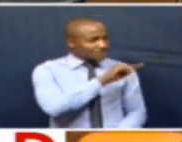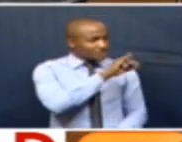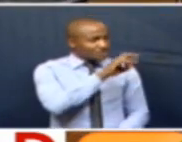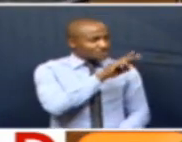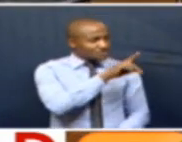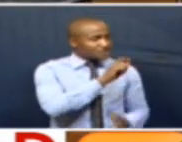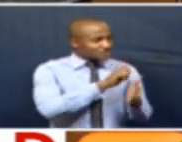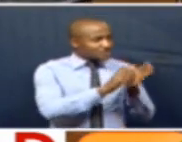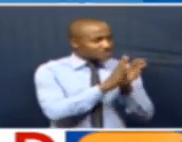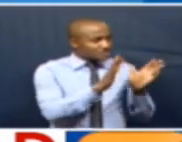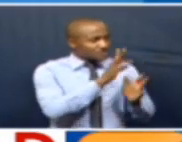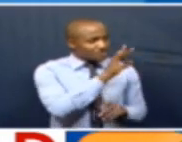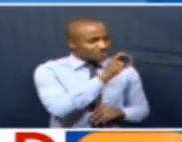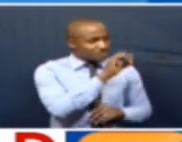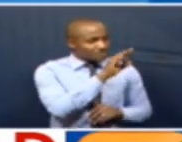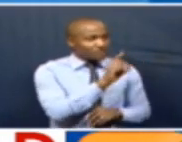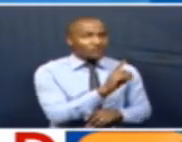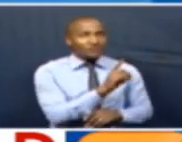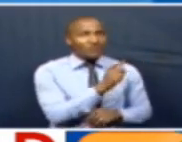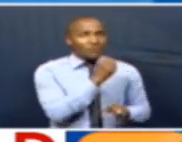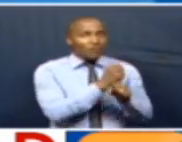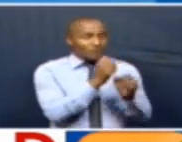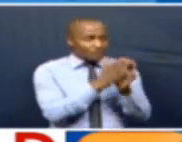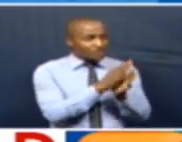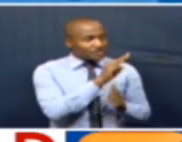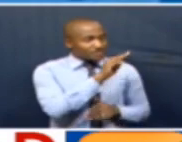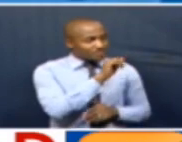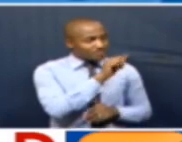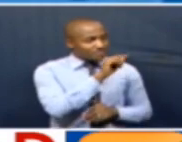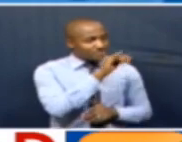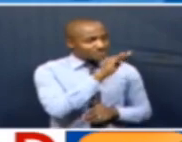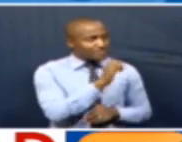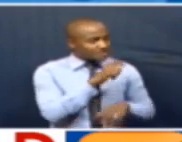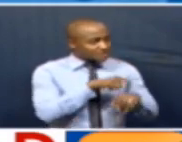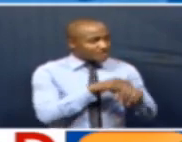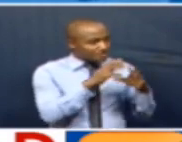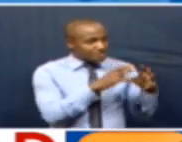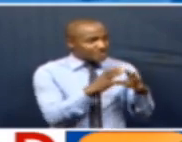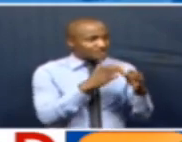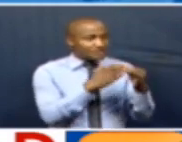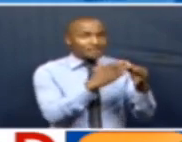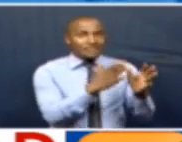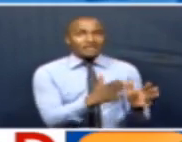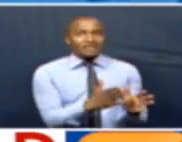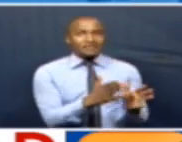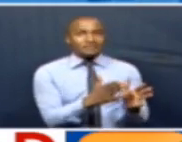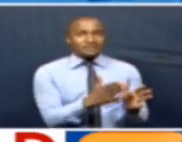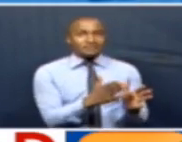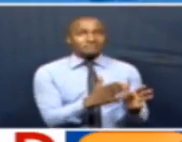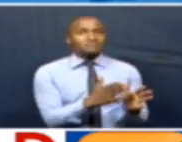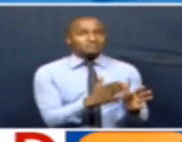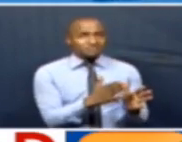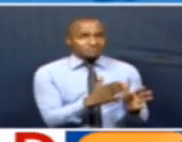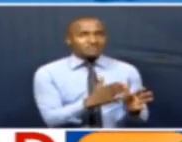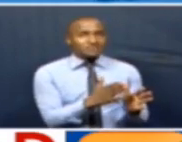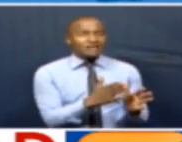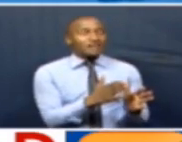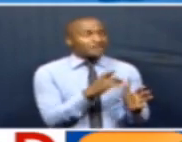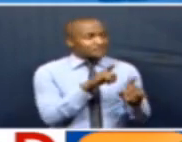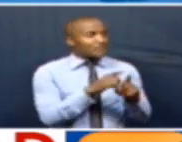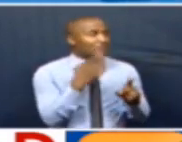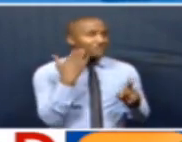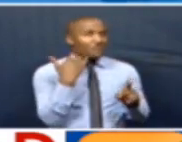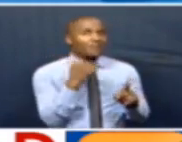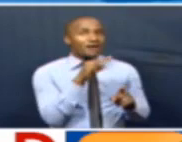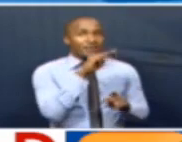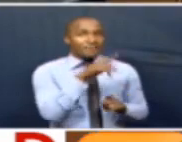General for NASILI. He's worked with the late Matiba when he was party leader, another second liberation hero, and former